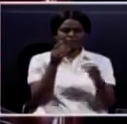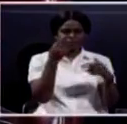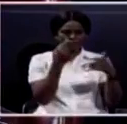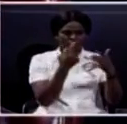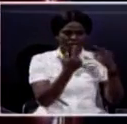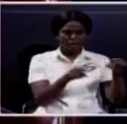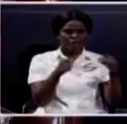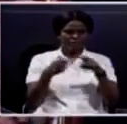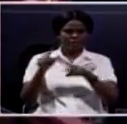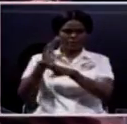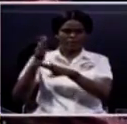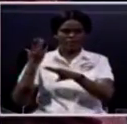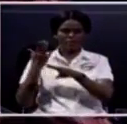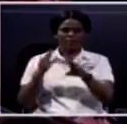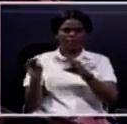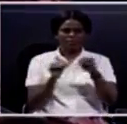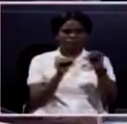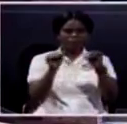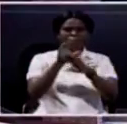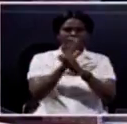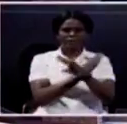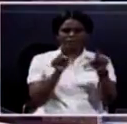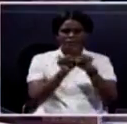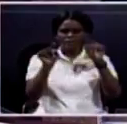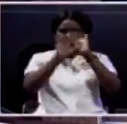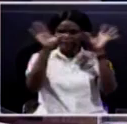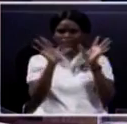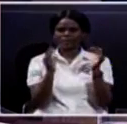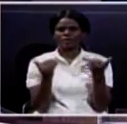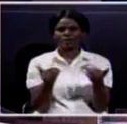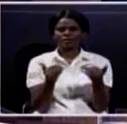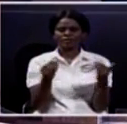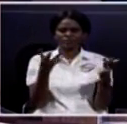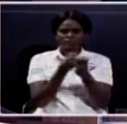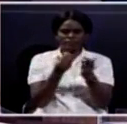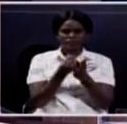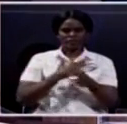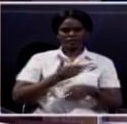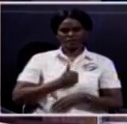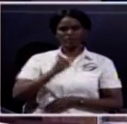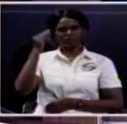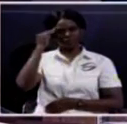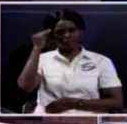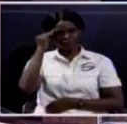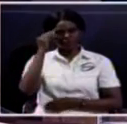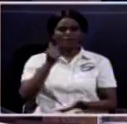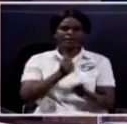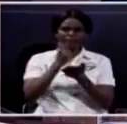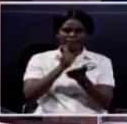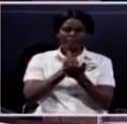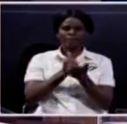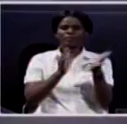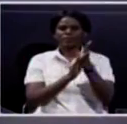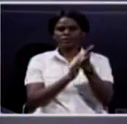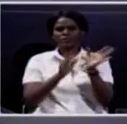the past. Before we move to the transfers, I want you to clearly address this issue of the fees. I know grant-aided schools, you've let